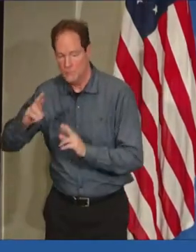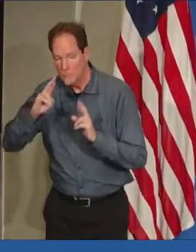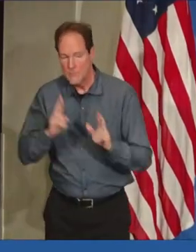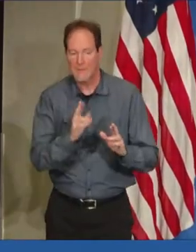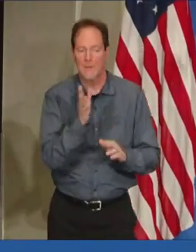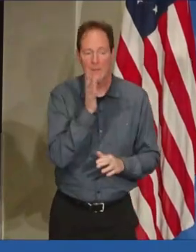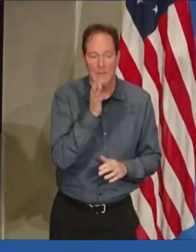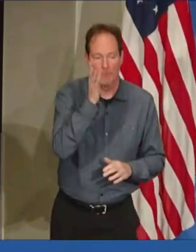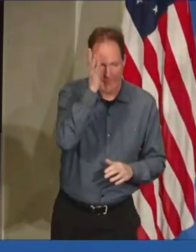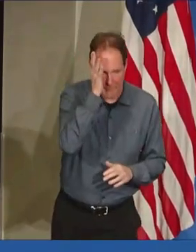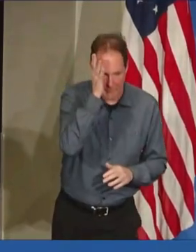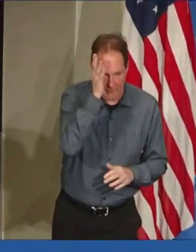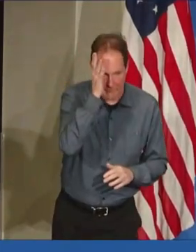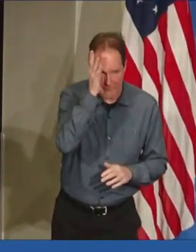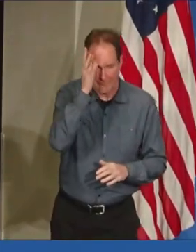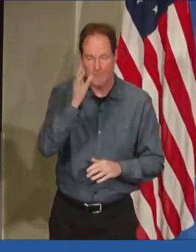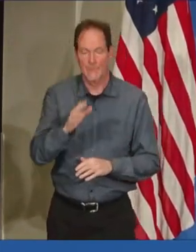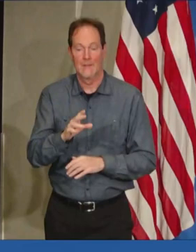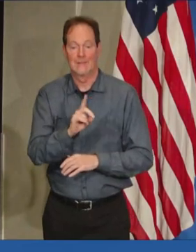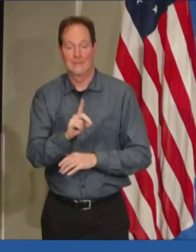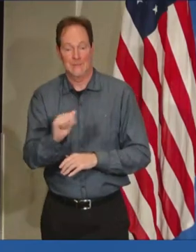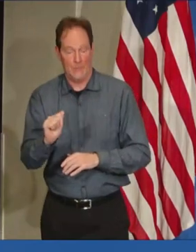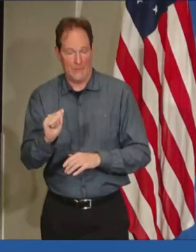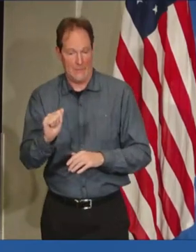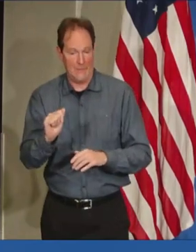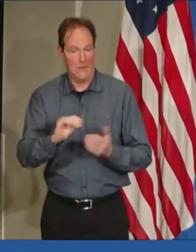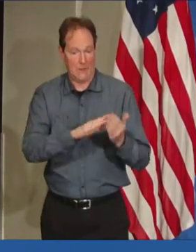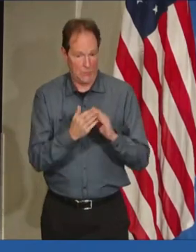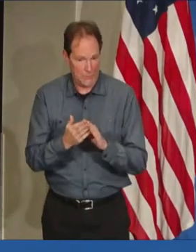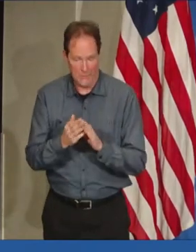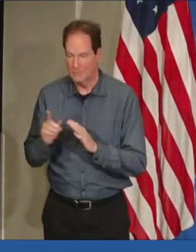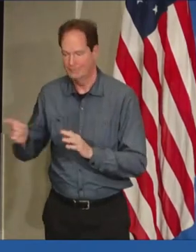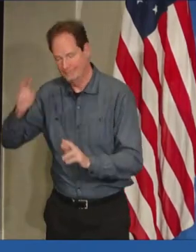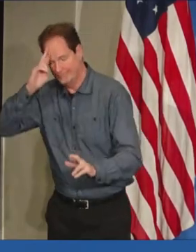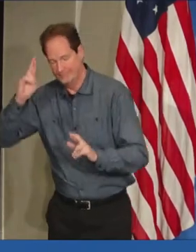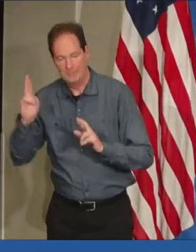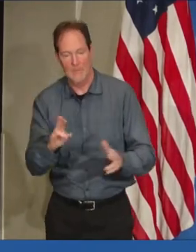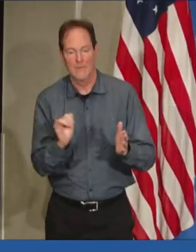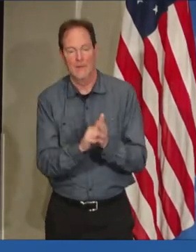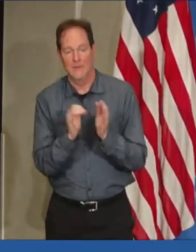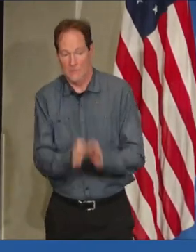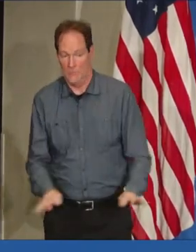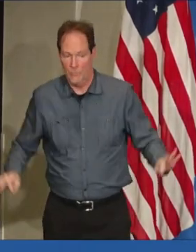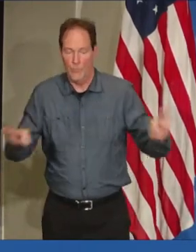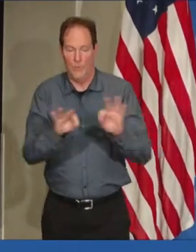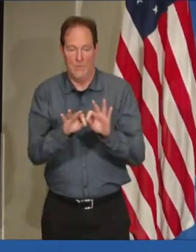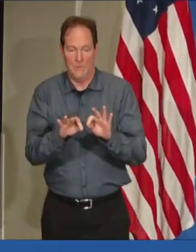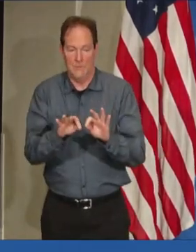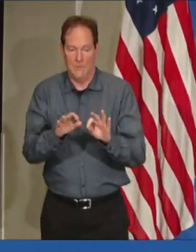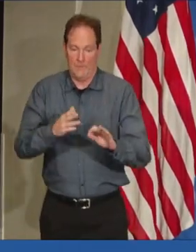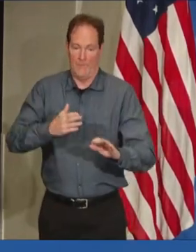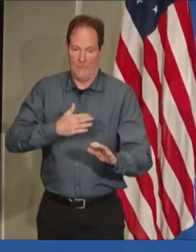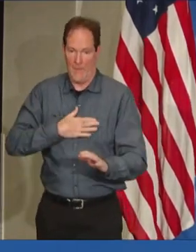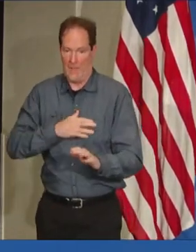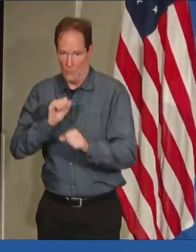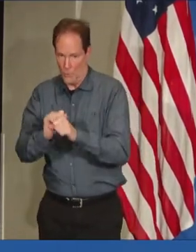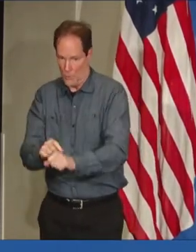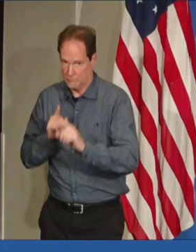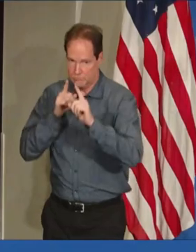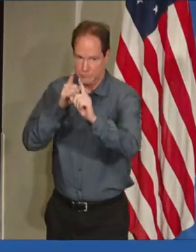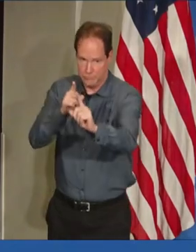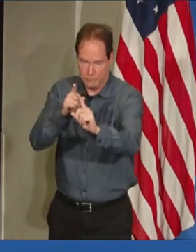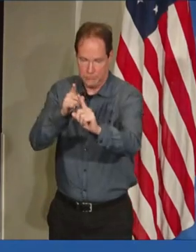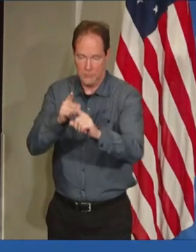parents, respected the disability community, and that was going to be important for what I was trying to do. I didn't want